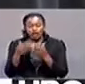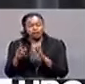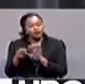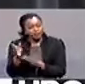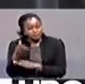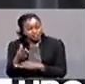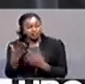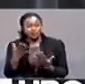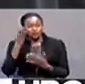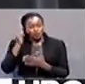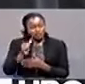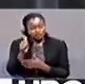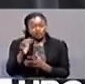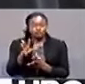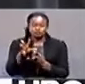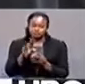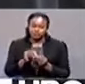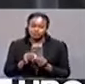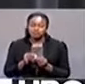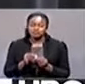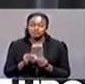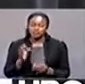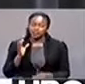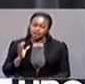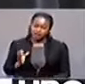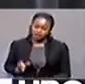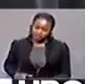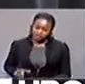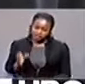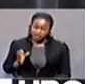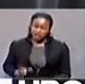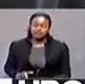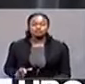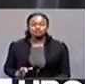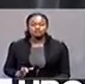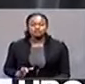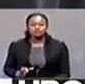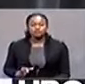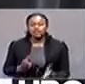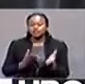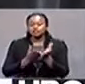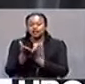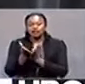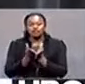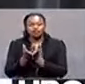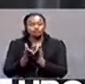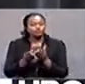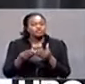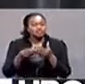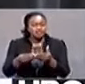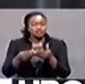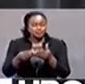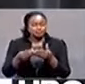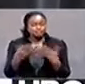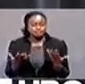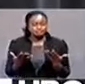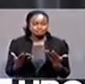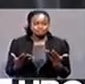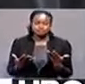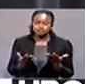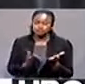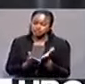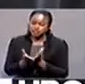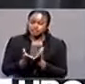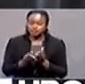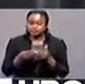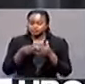for summarizing the character of a servanthood leadership in